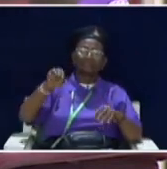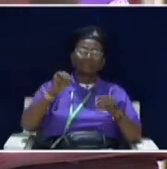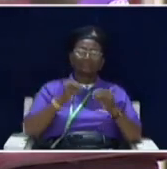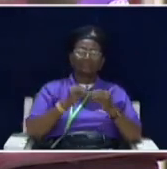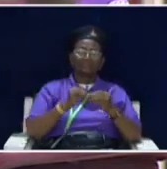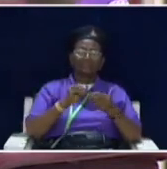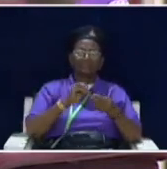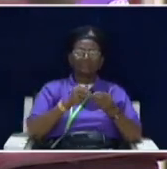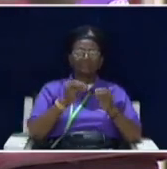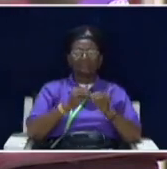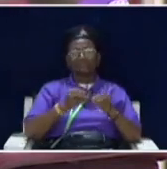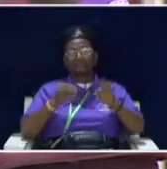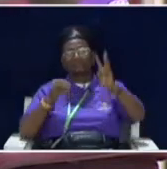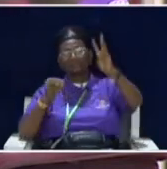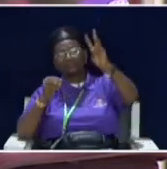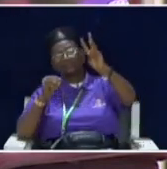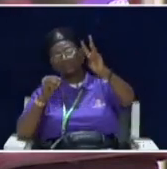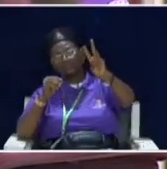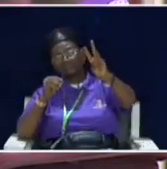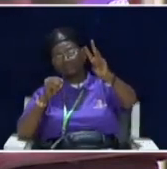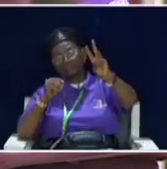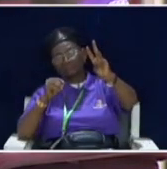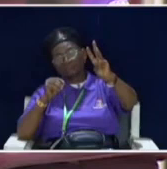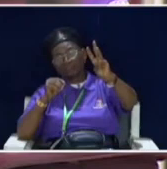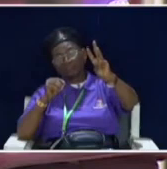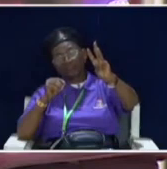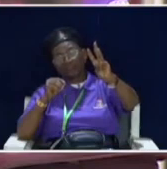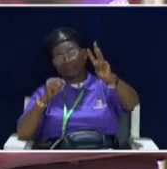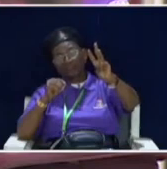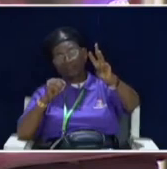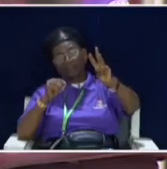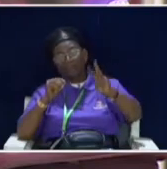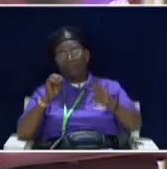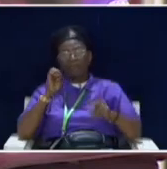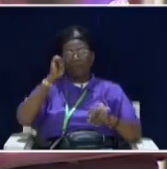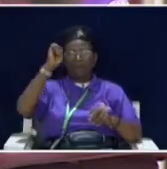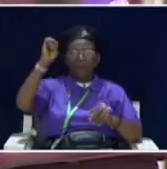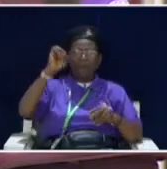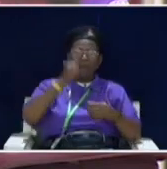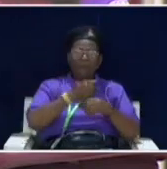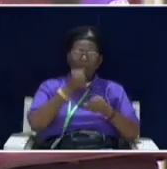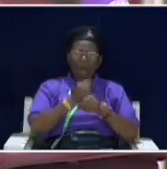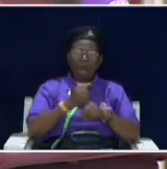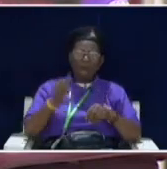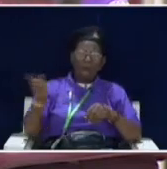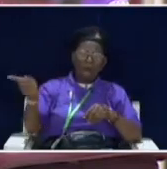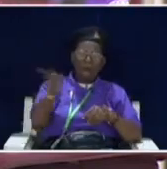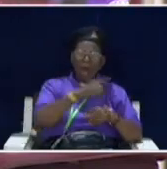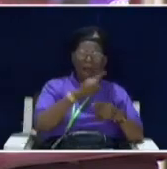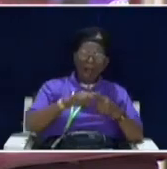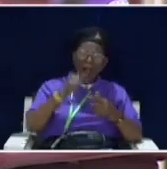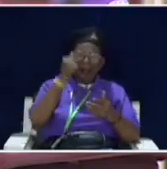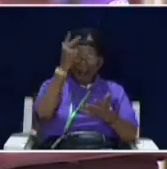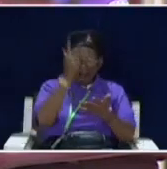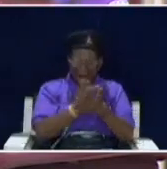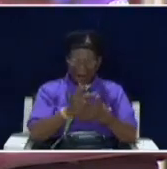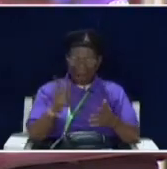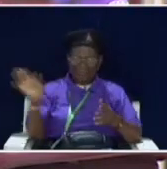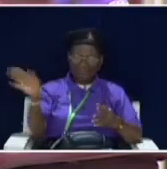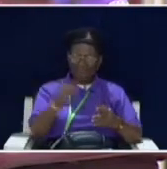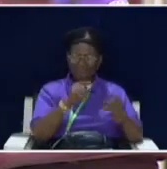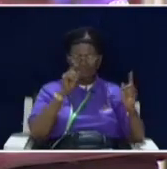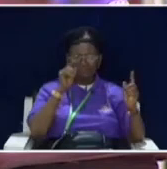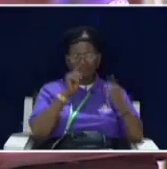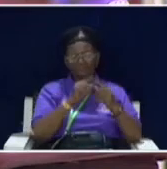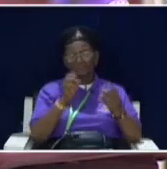number 6, ekefa, he causes you to reach your goal speedily.